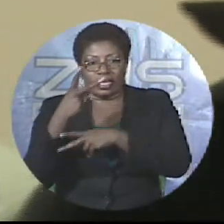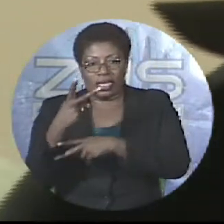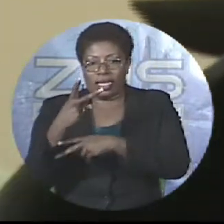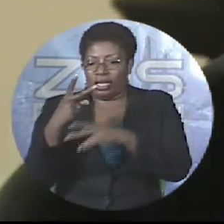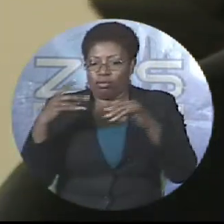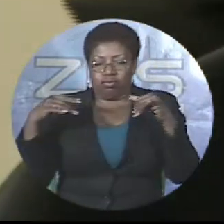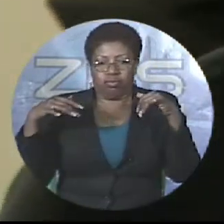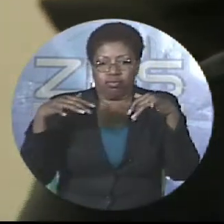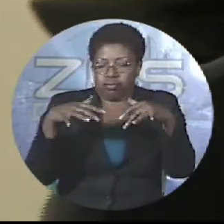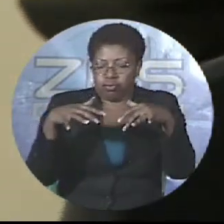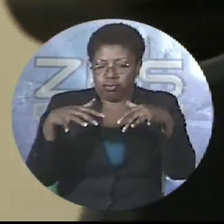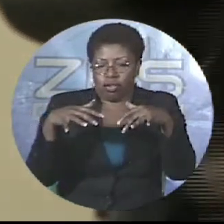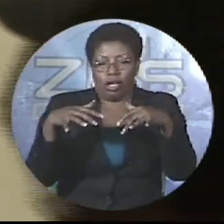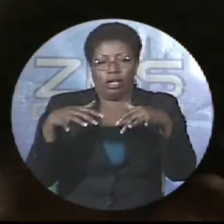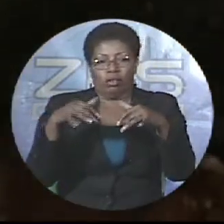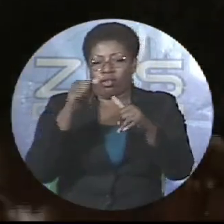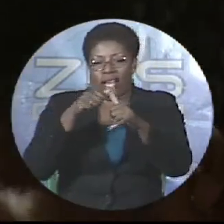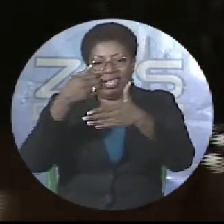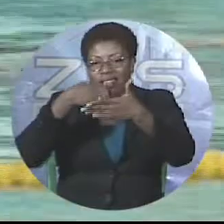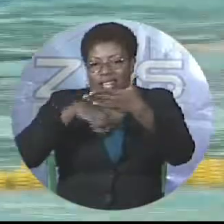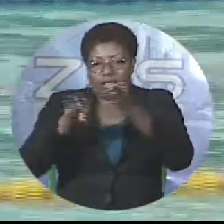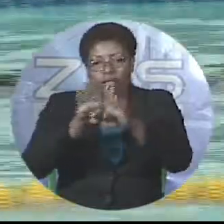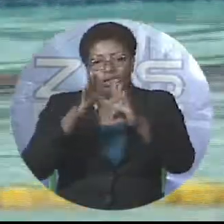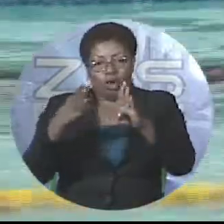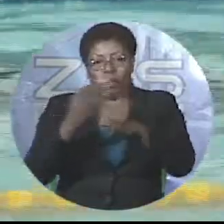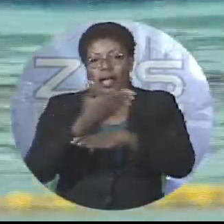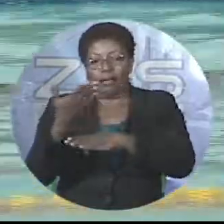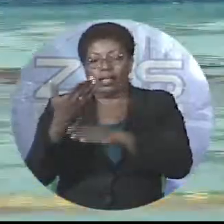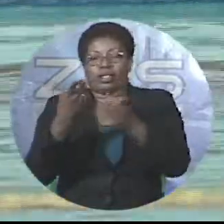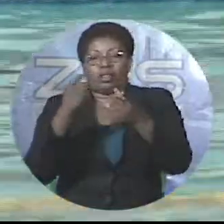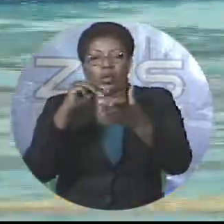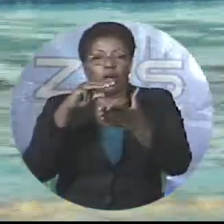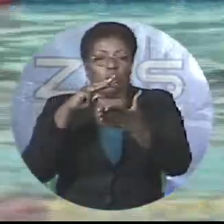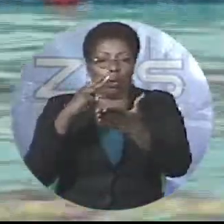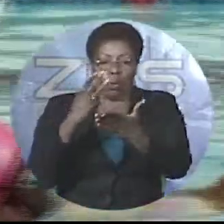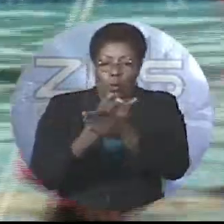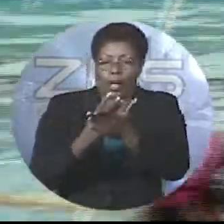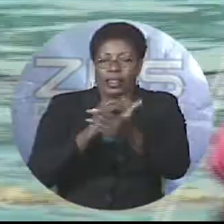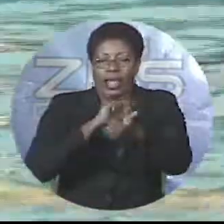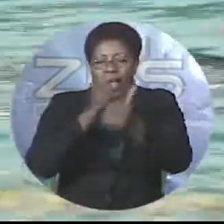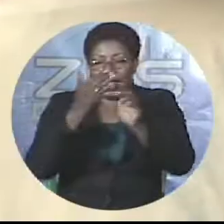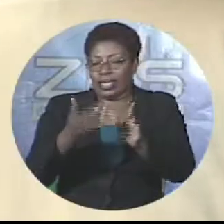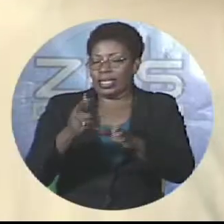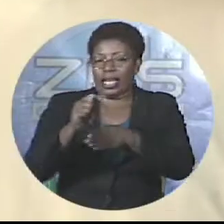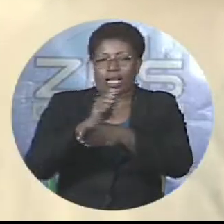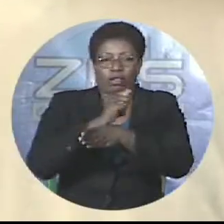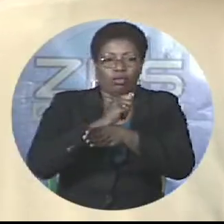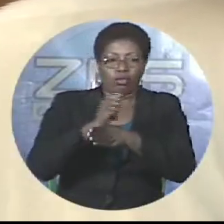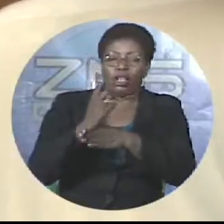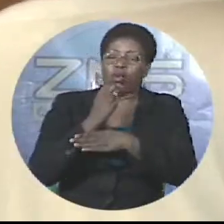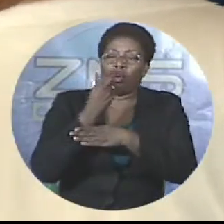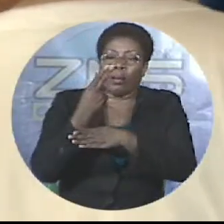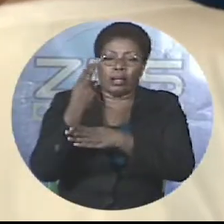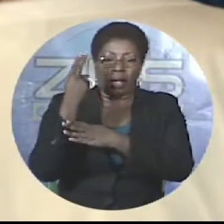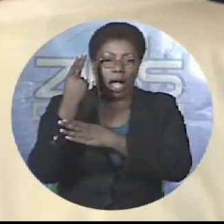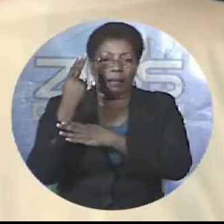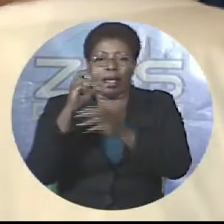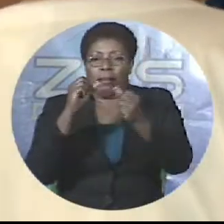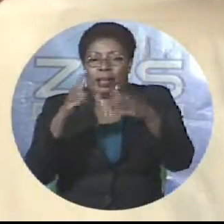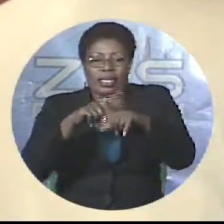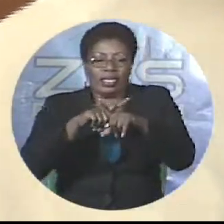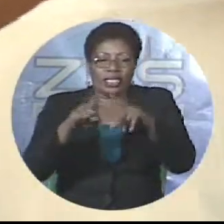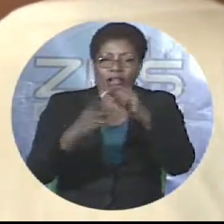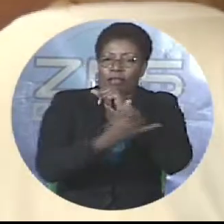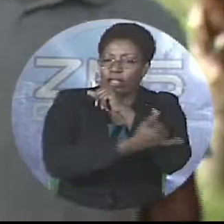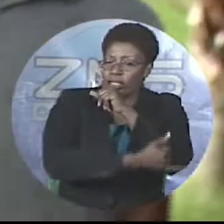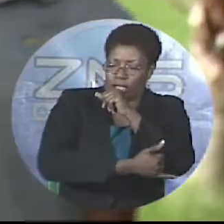crowded. You can't even get in the door, so everything's going good. Athletes are training, practicing, warming up. We have countries that have arrived already and just